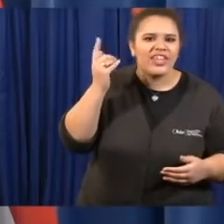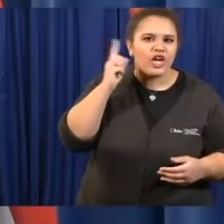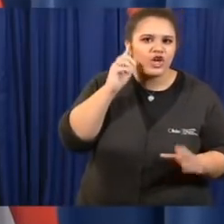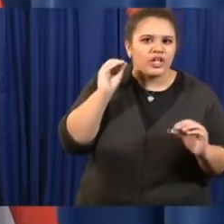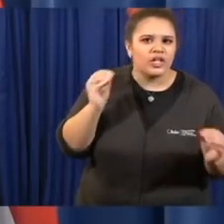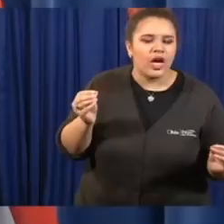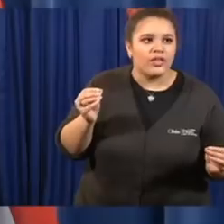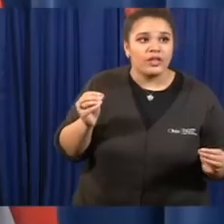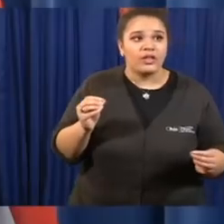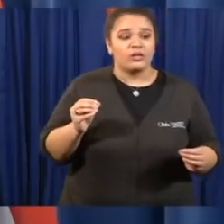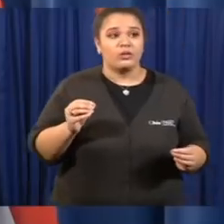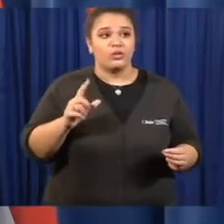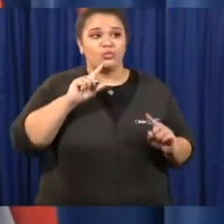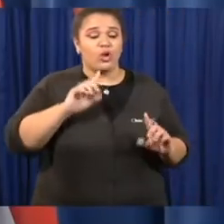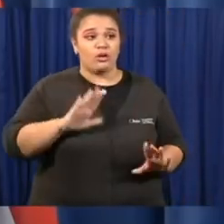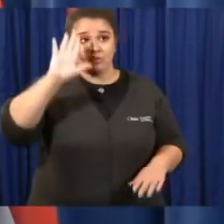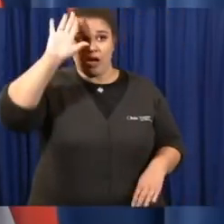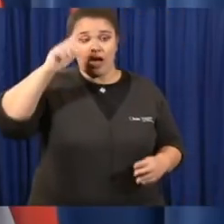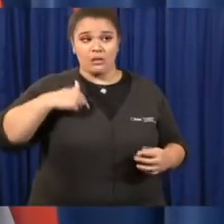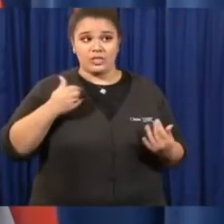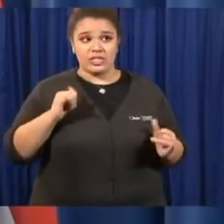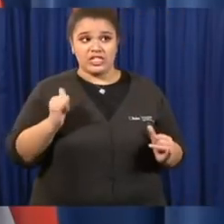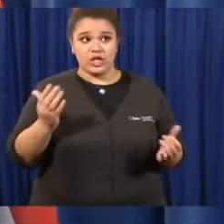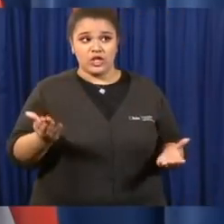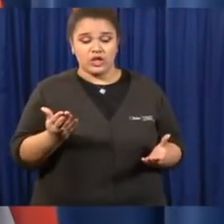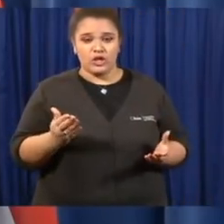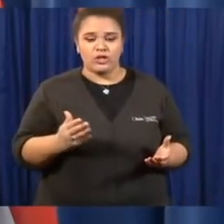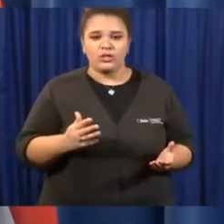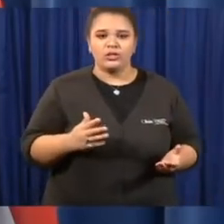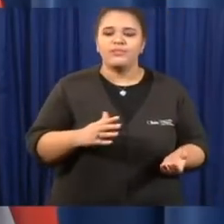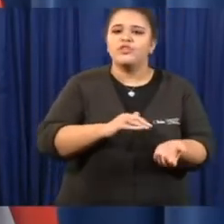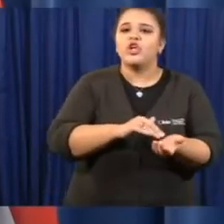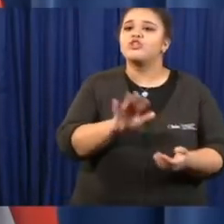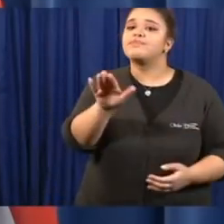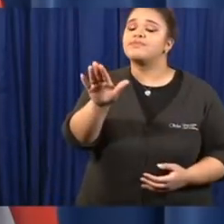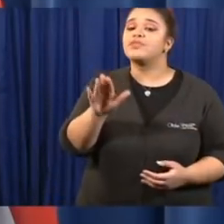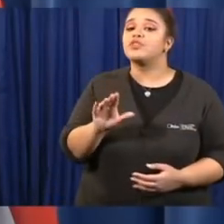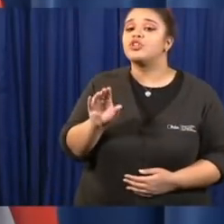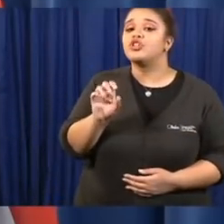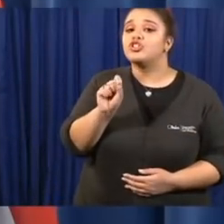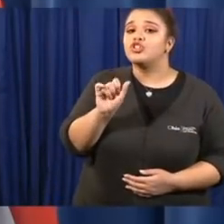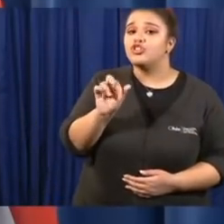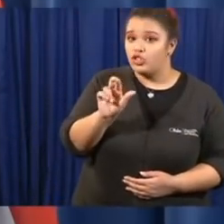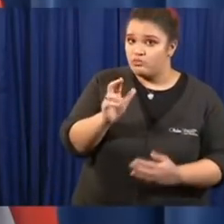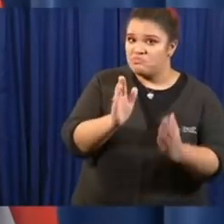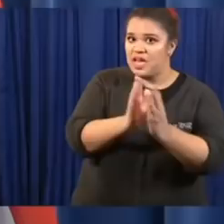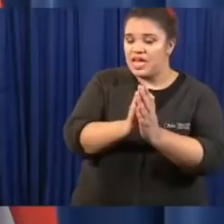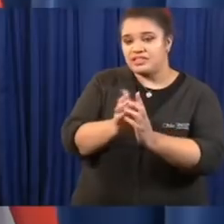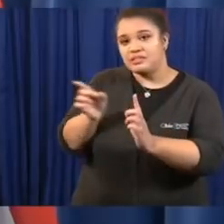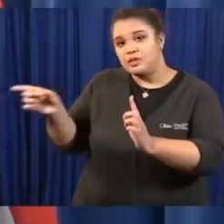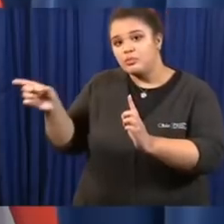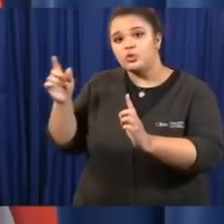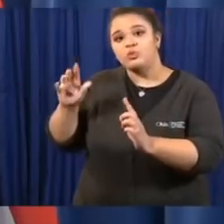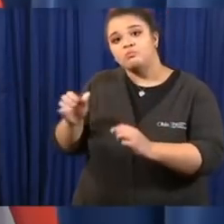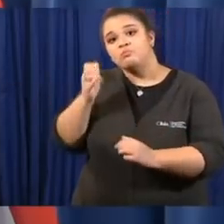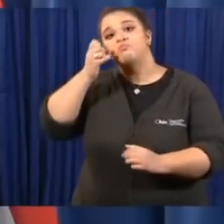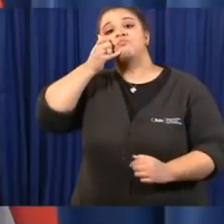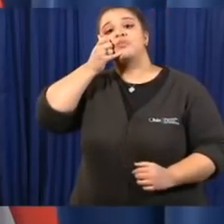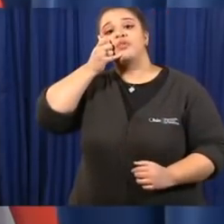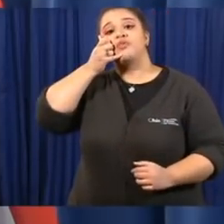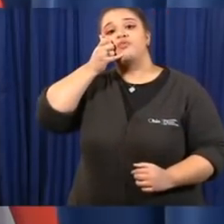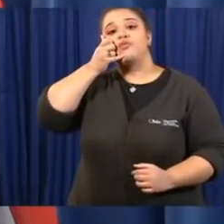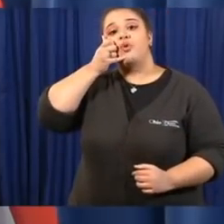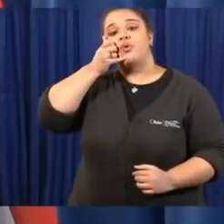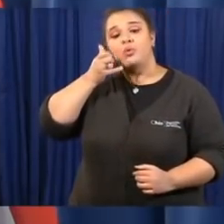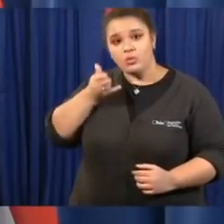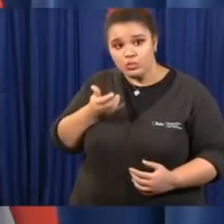So. Okay, I'm here Ask still. him to pick up the phone. That will work, sir. Yeah, maybe pick up the phone. Maybe that'll work. Can we do that,